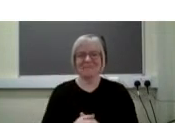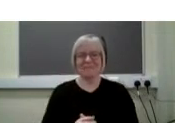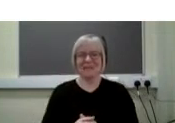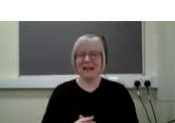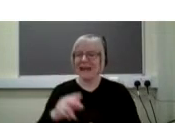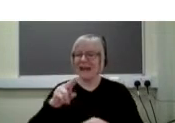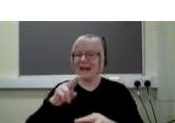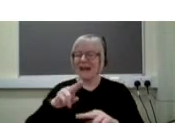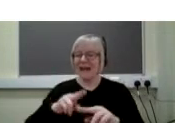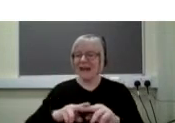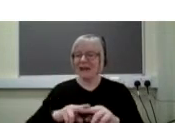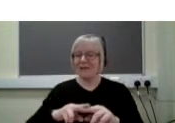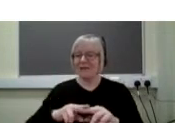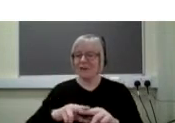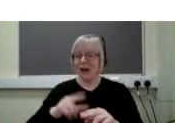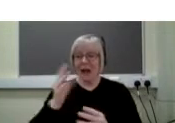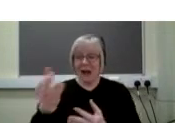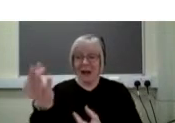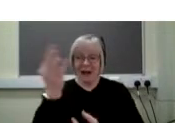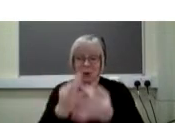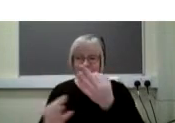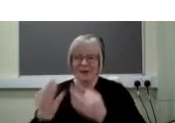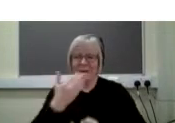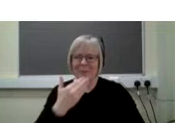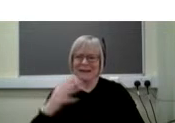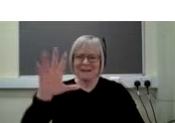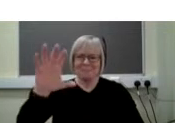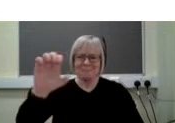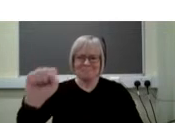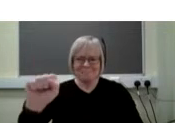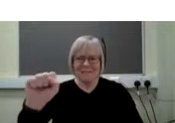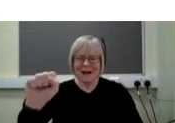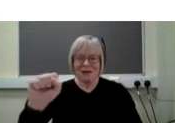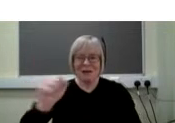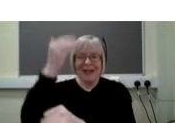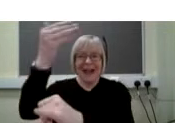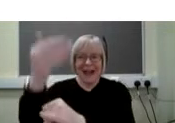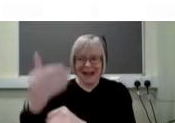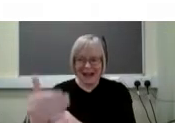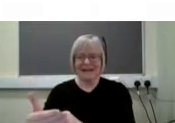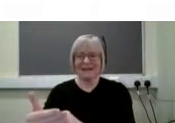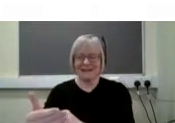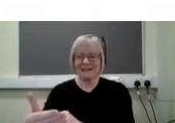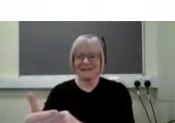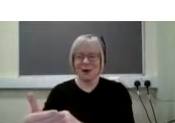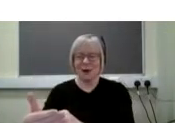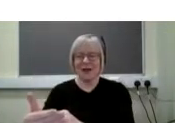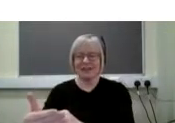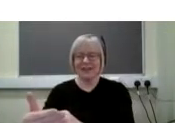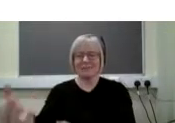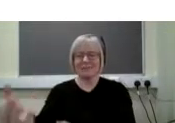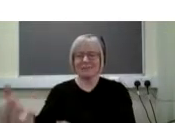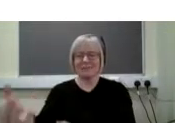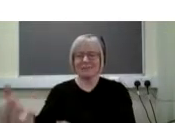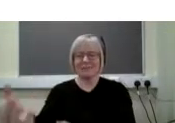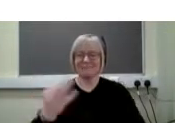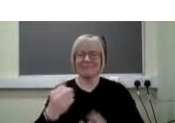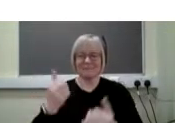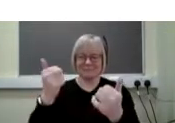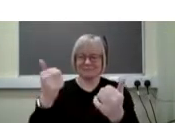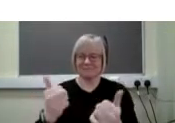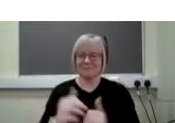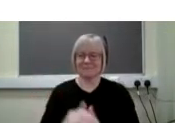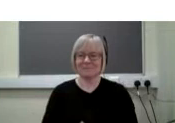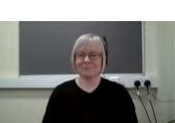want to hold any questions they have to the end, we're going to do recommendations and conclusions for the 3 studies at the end of